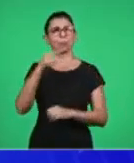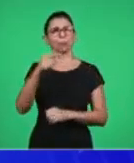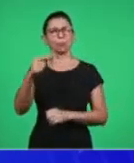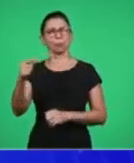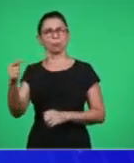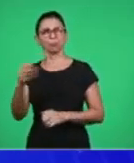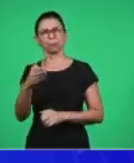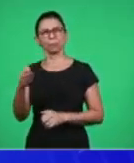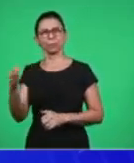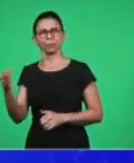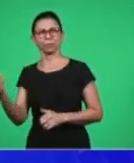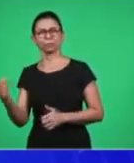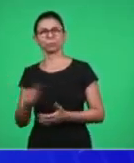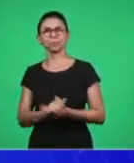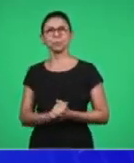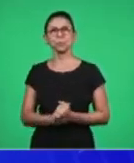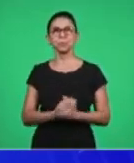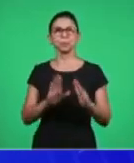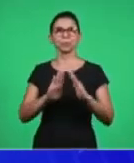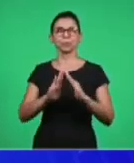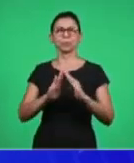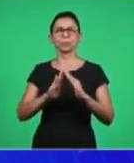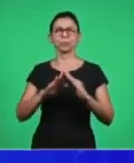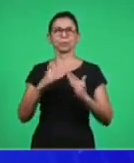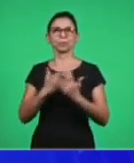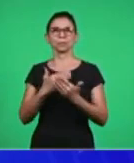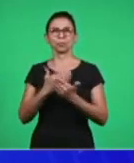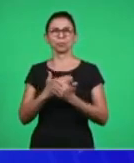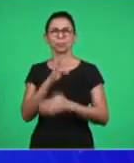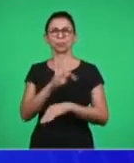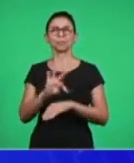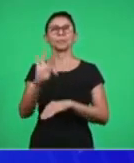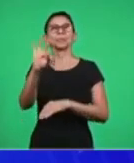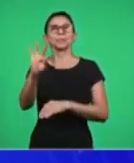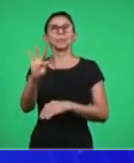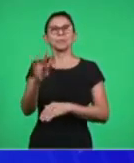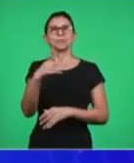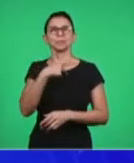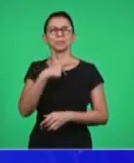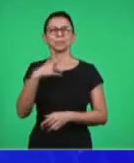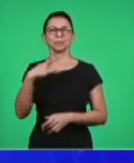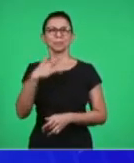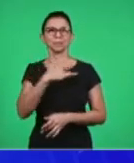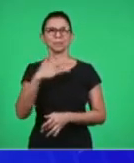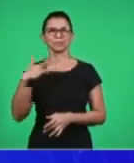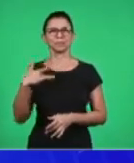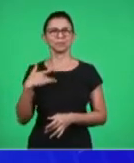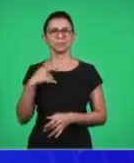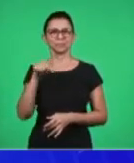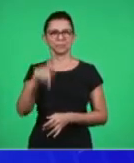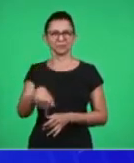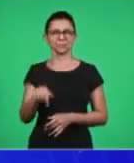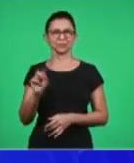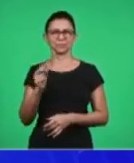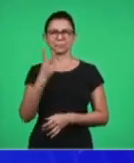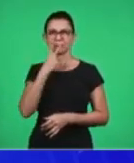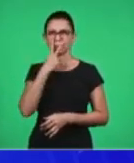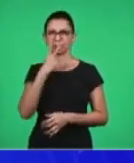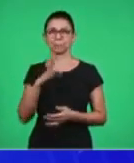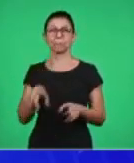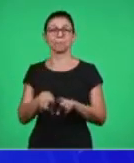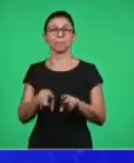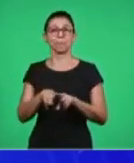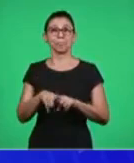this week, we had a graduation in Escola Técnica de Saúde in Vitória, in Espírito Santo, and also in